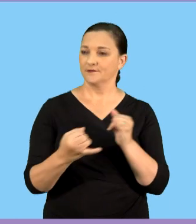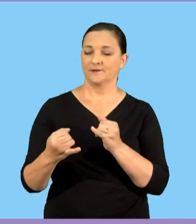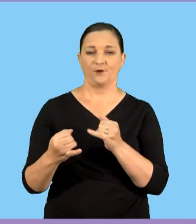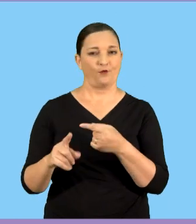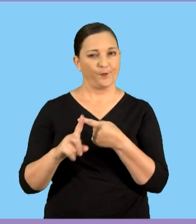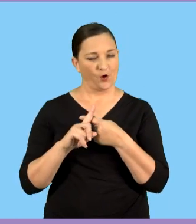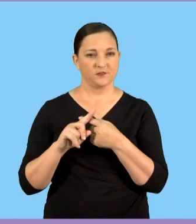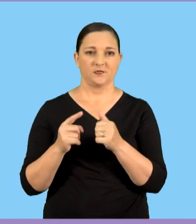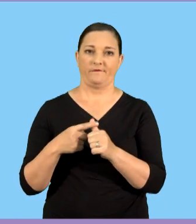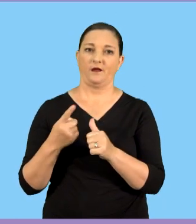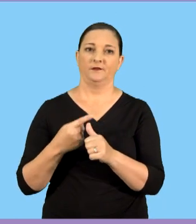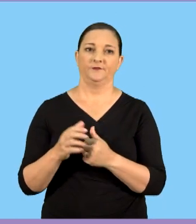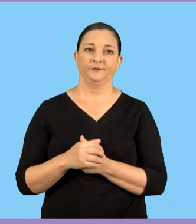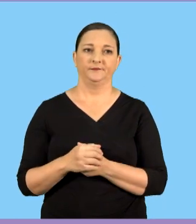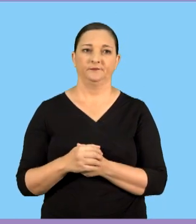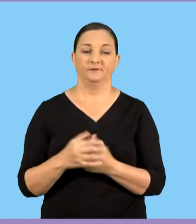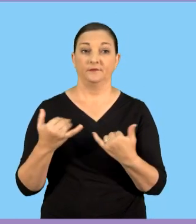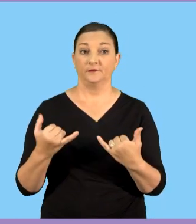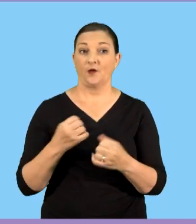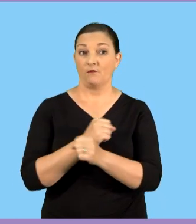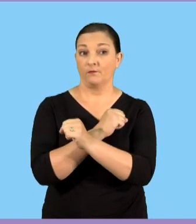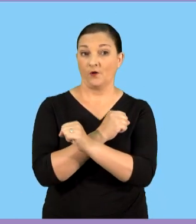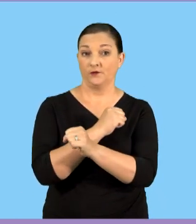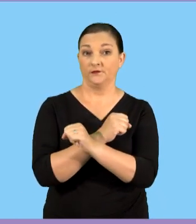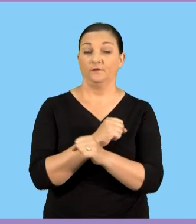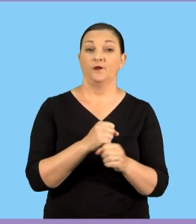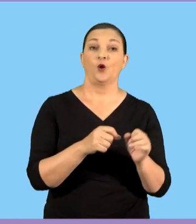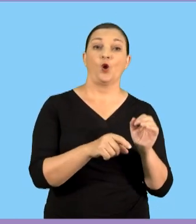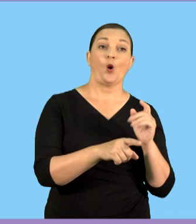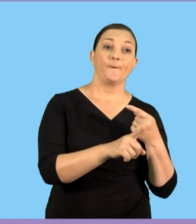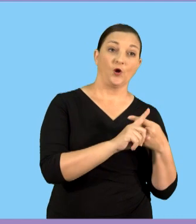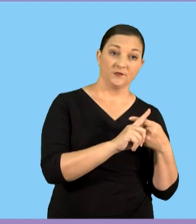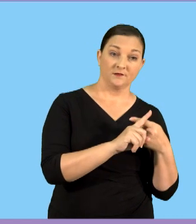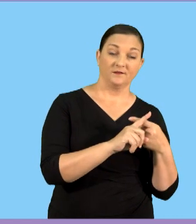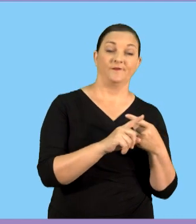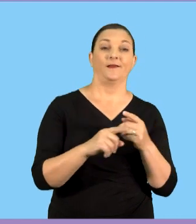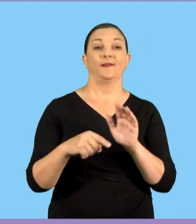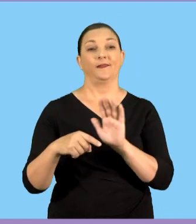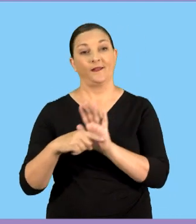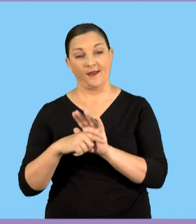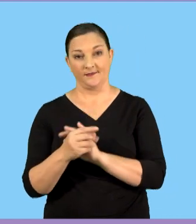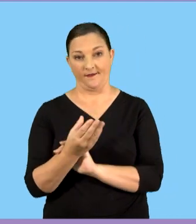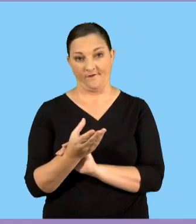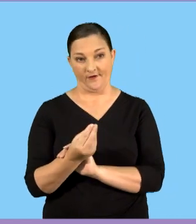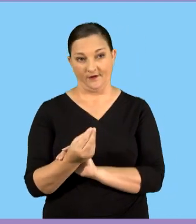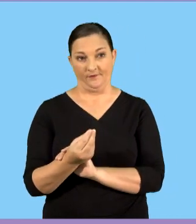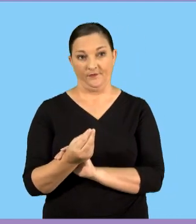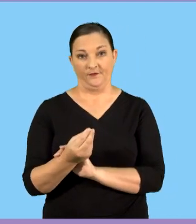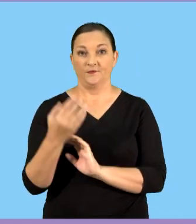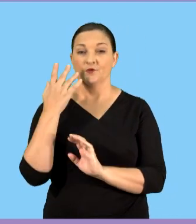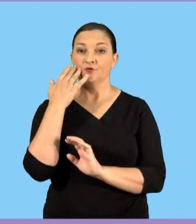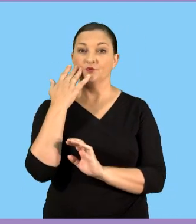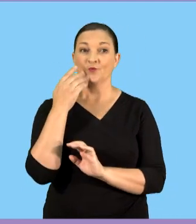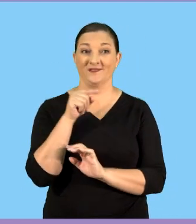still positive. Let's move on to multiplication of a positive and a negative number.